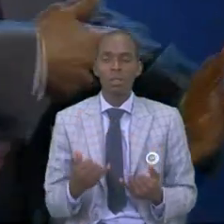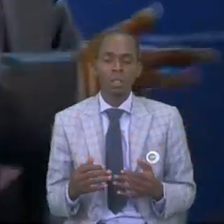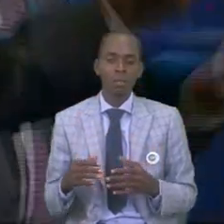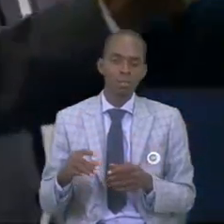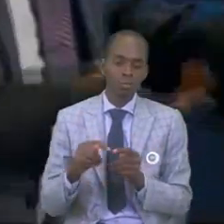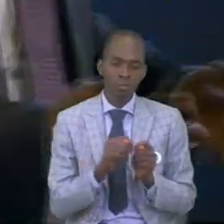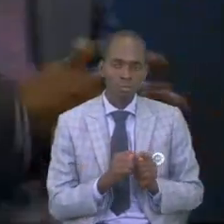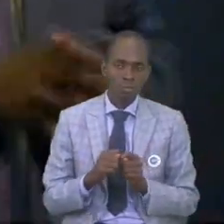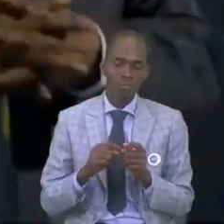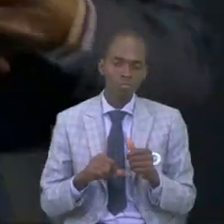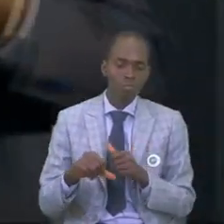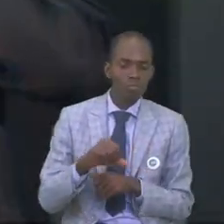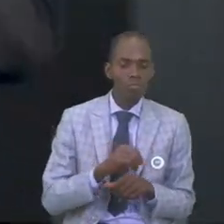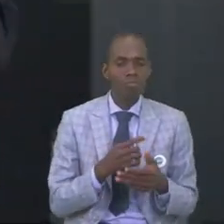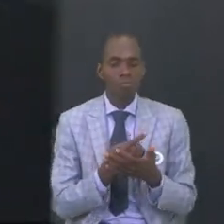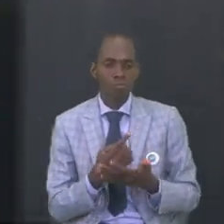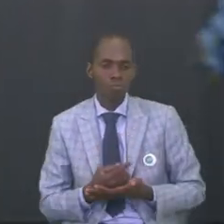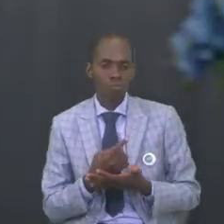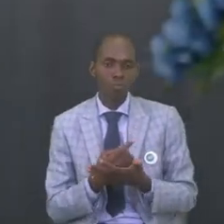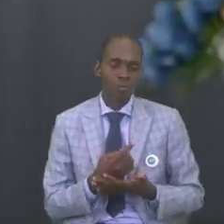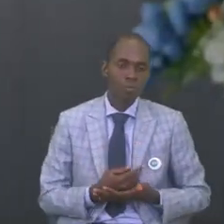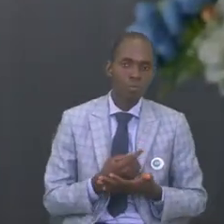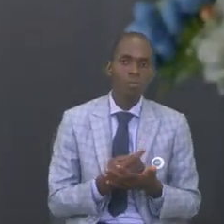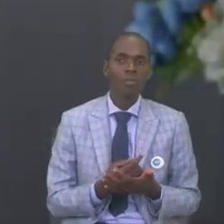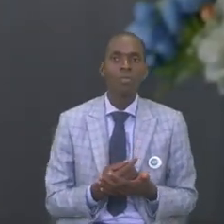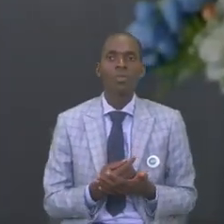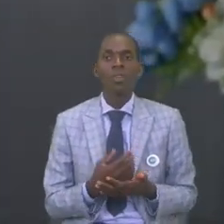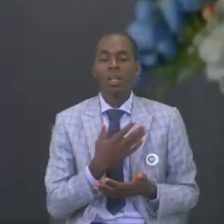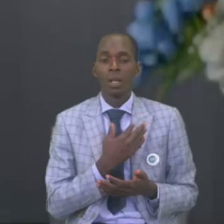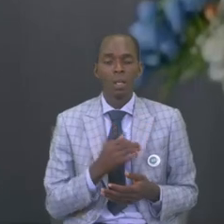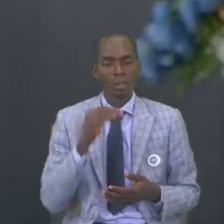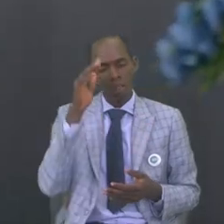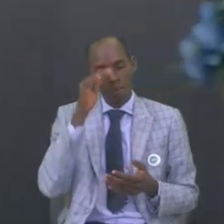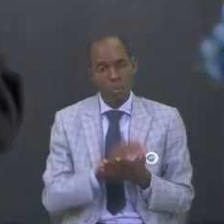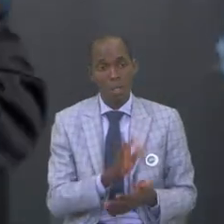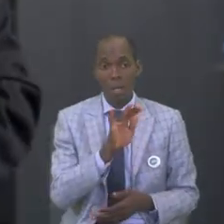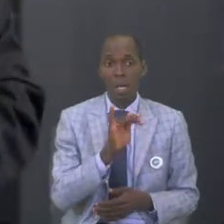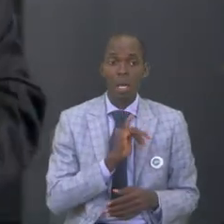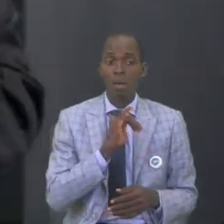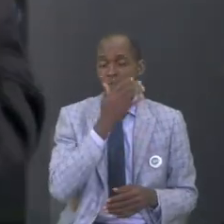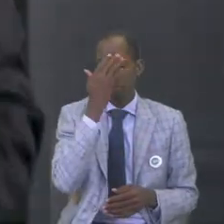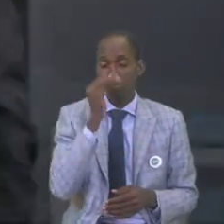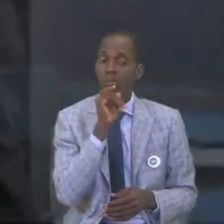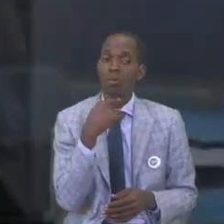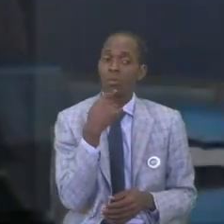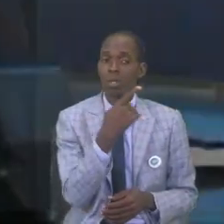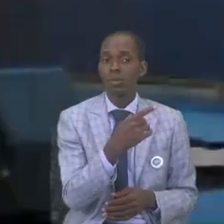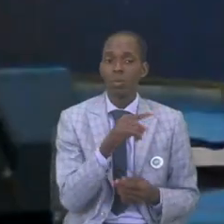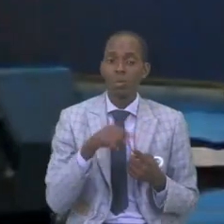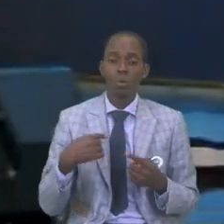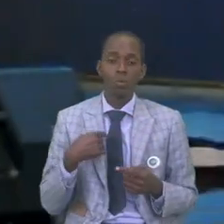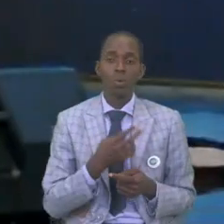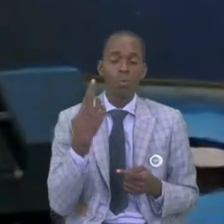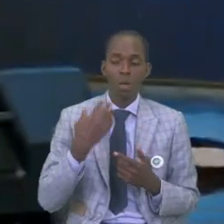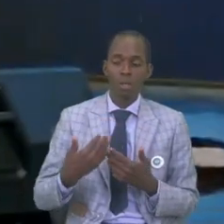you are discussing together, and you know, I didn't tell you when we were cutting, but you know, I have a house